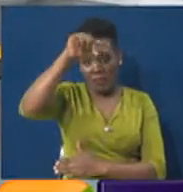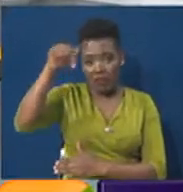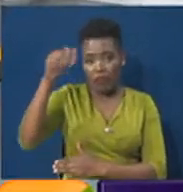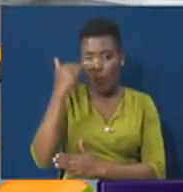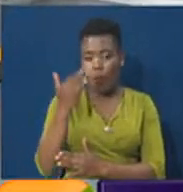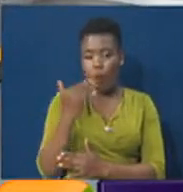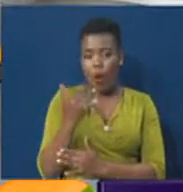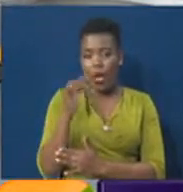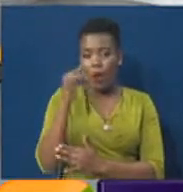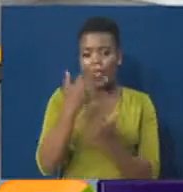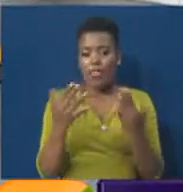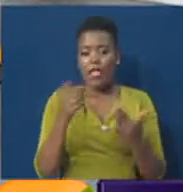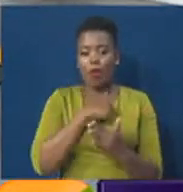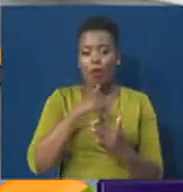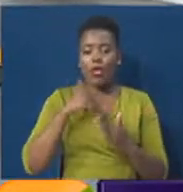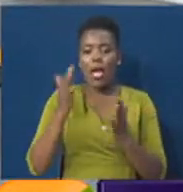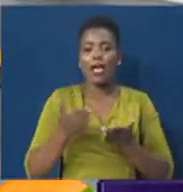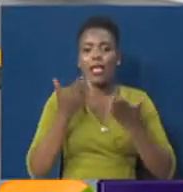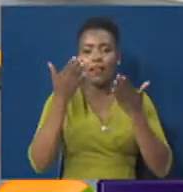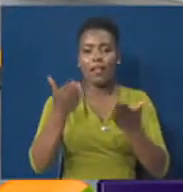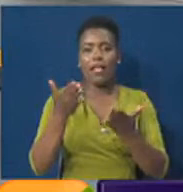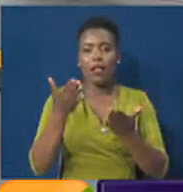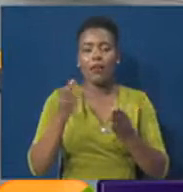because one thing we are providing